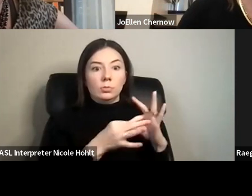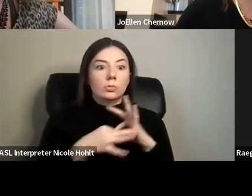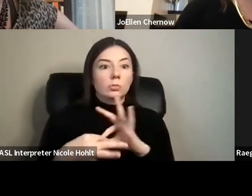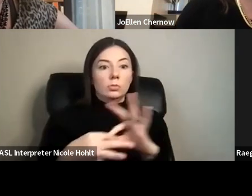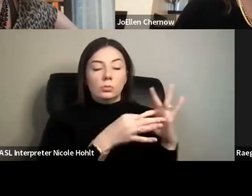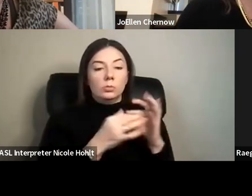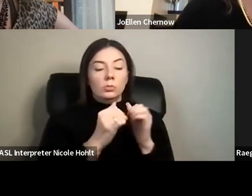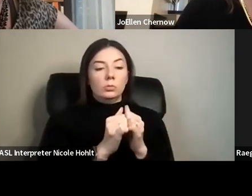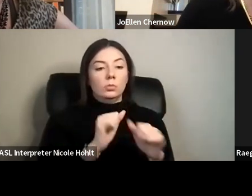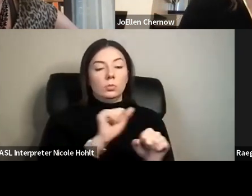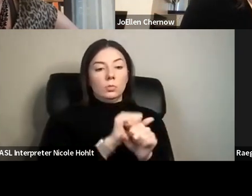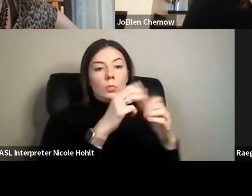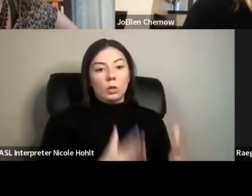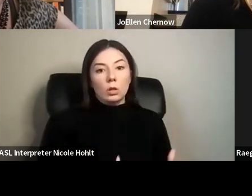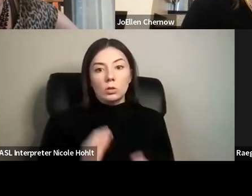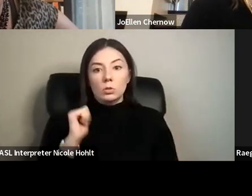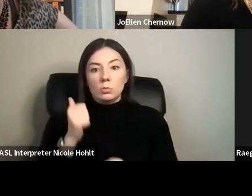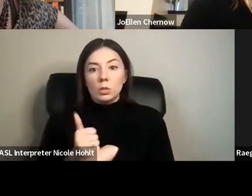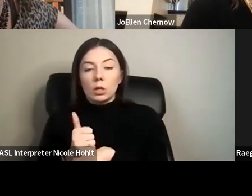out solidarity among